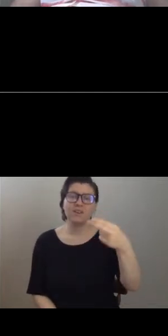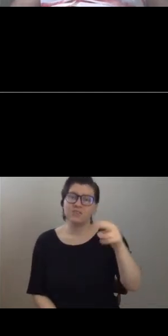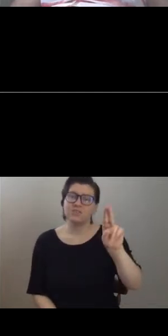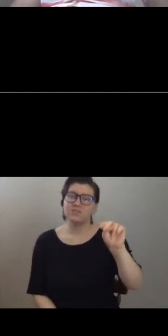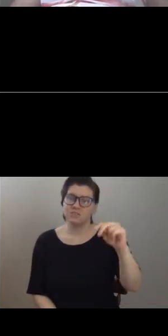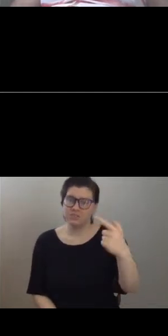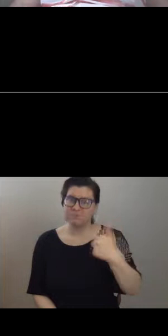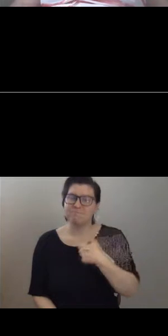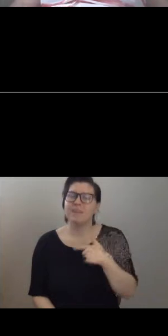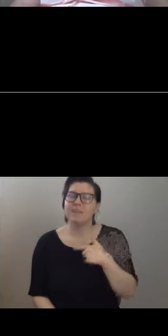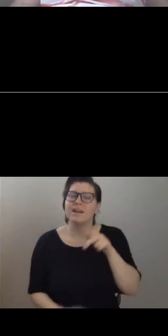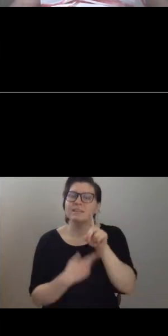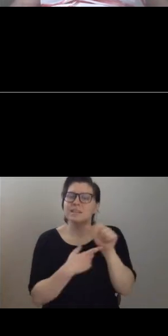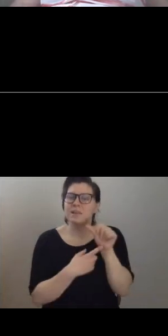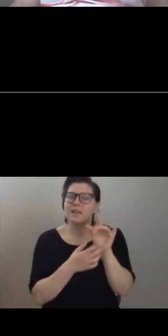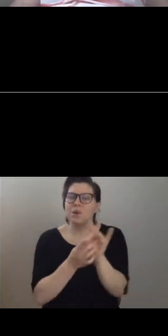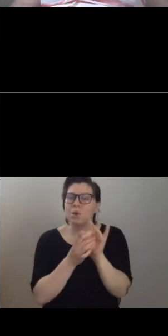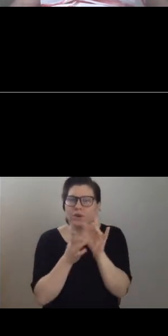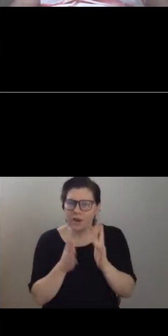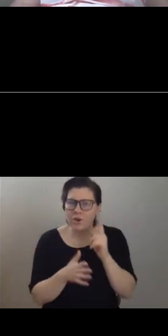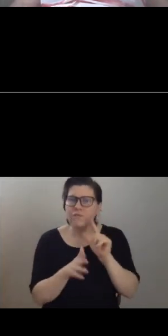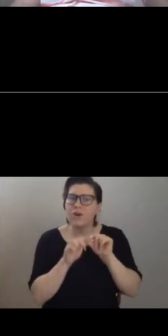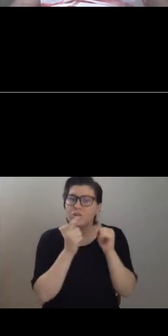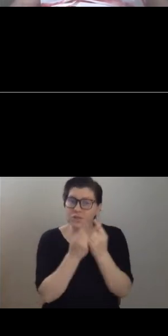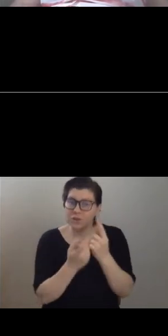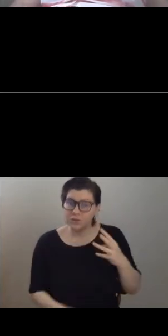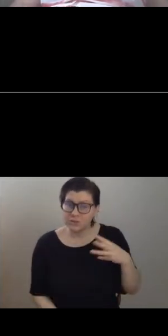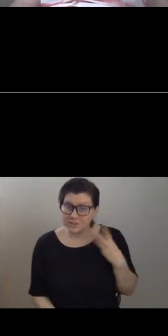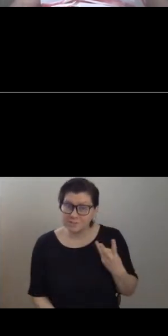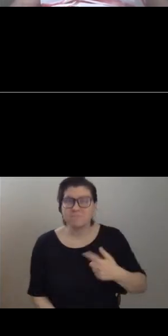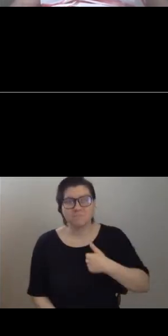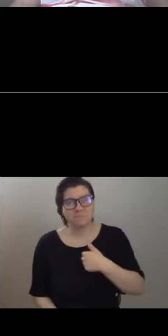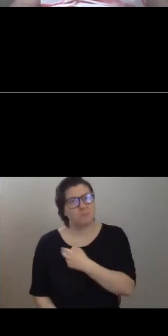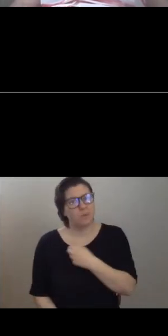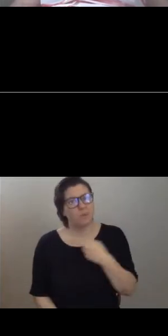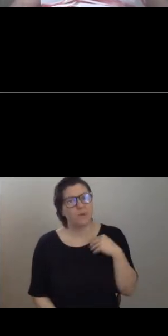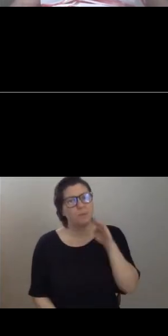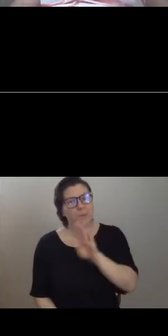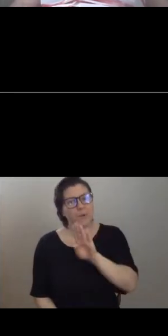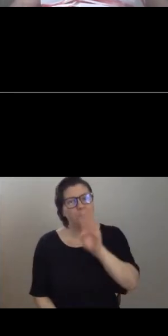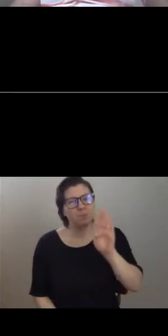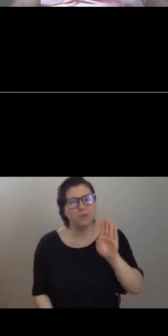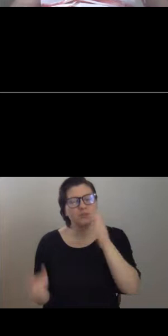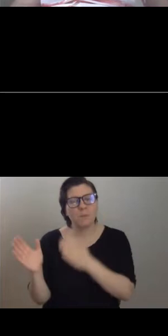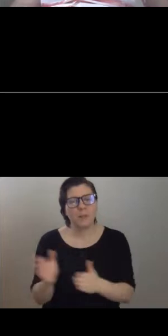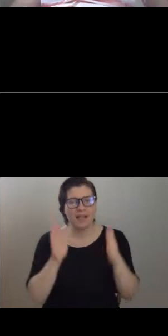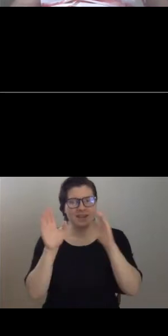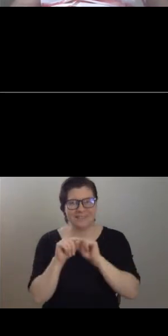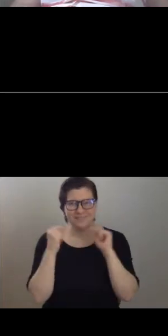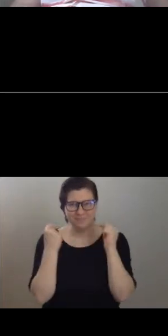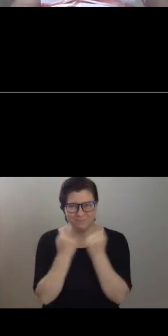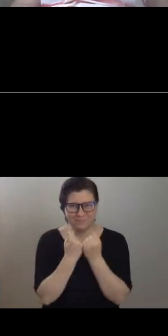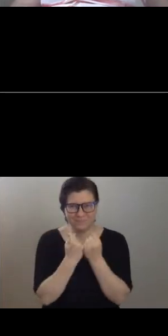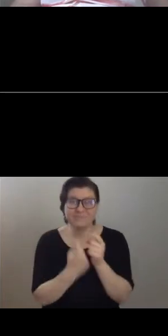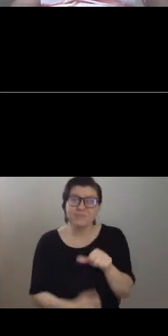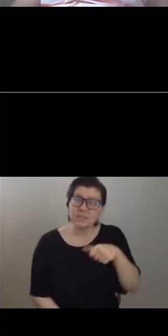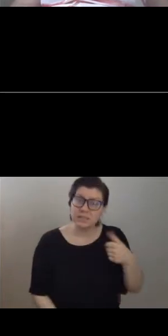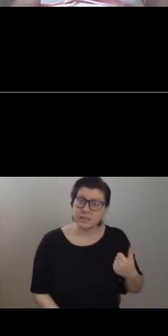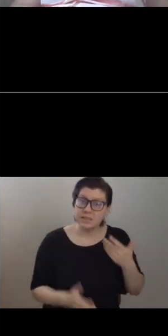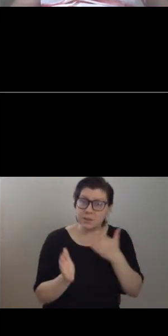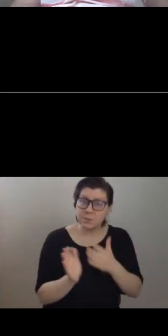of Washington, member of the Brunch Bunch Planning Team. Our other planning team